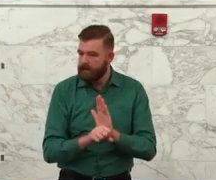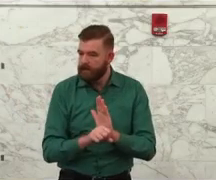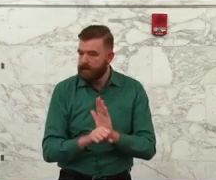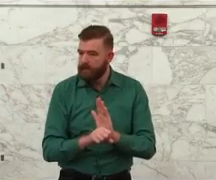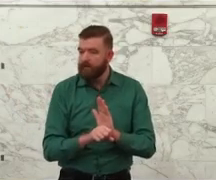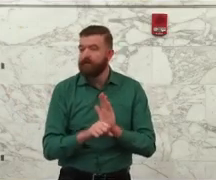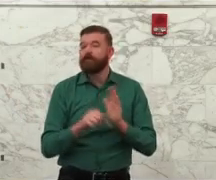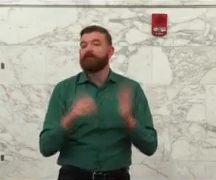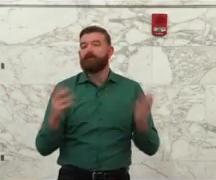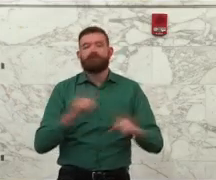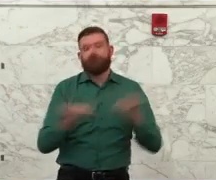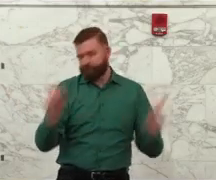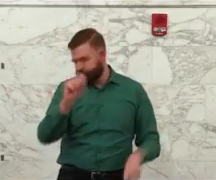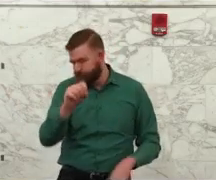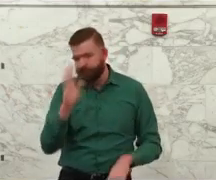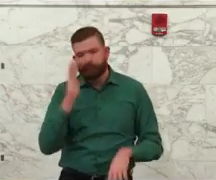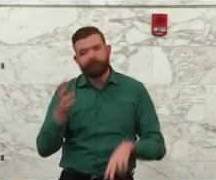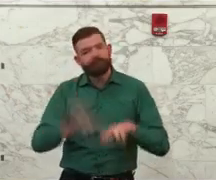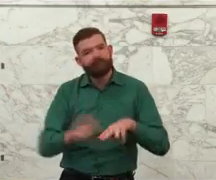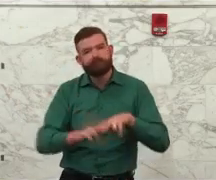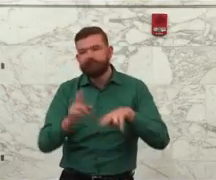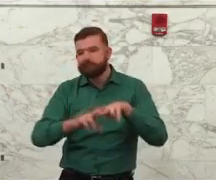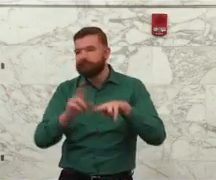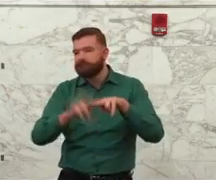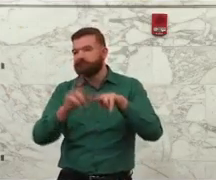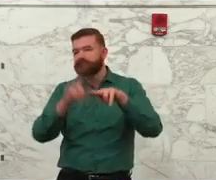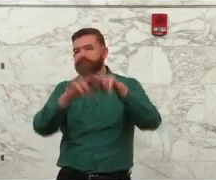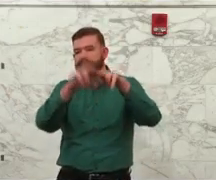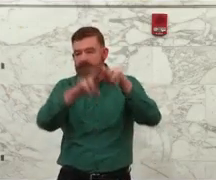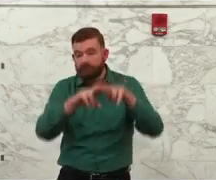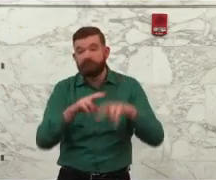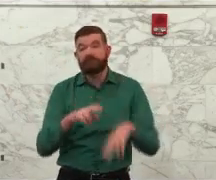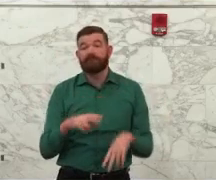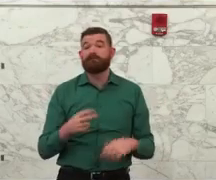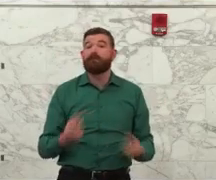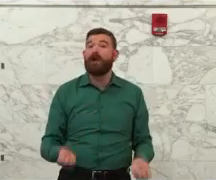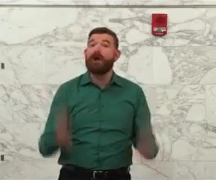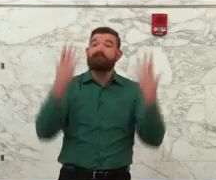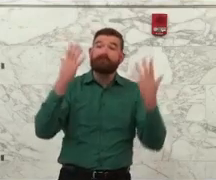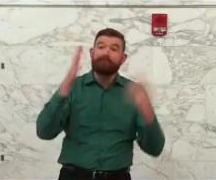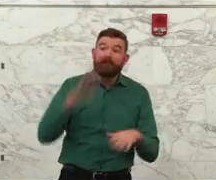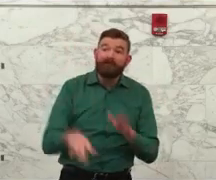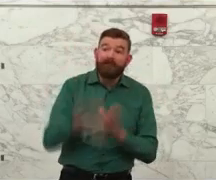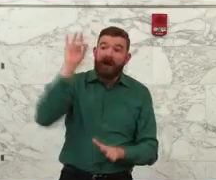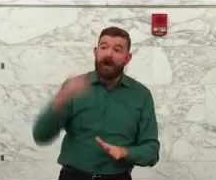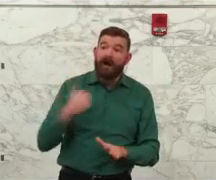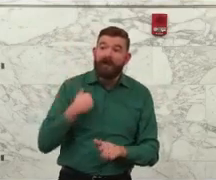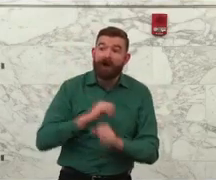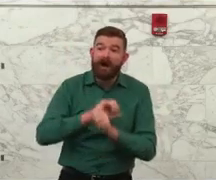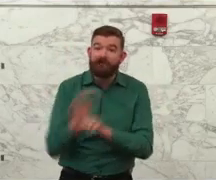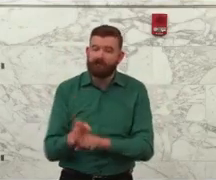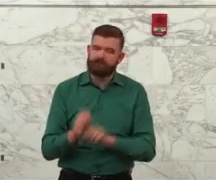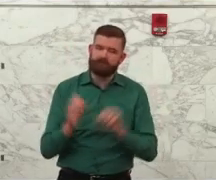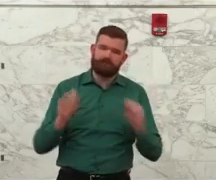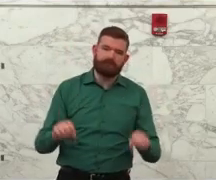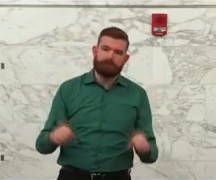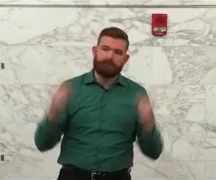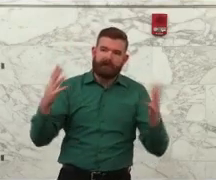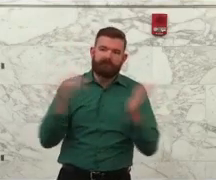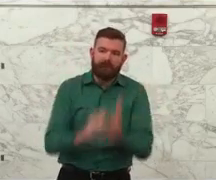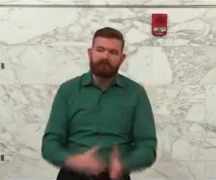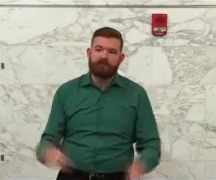many, many thousands. And again, as I know this may be counterintuitive to some, but the more data we have,